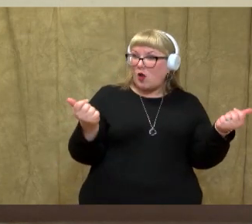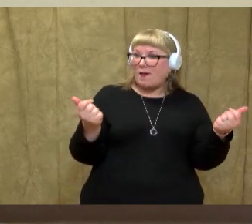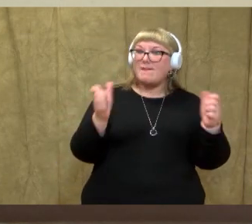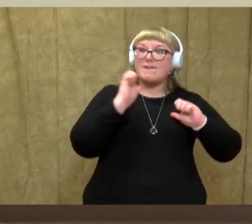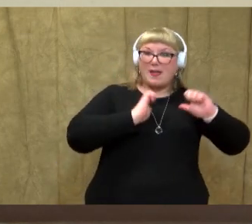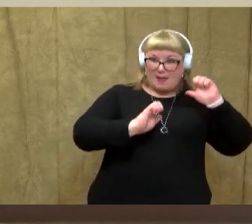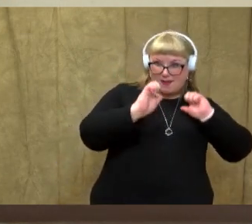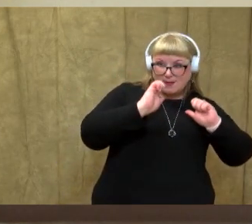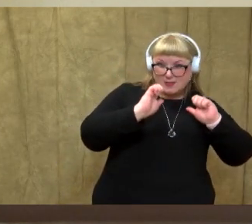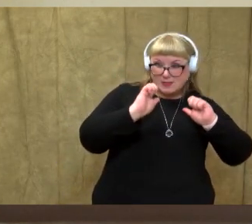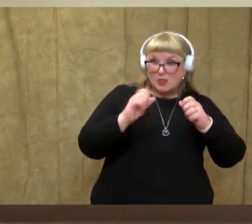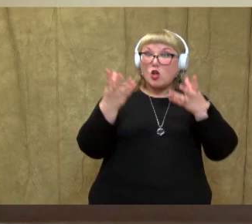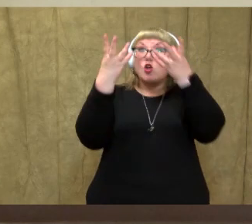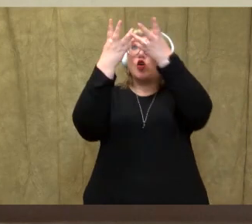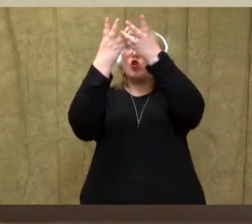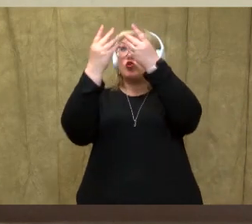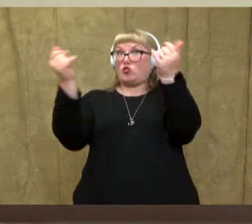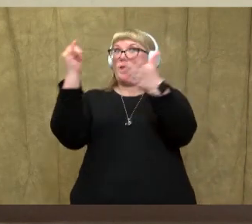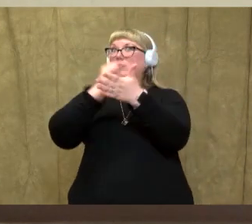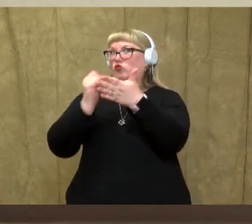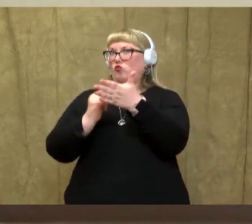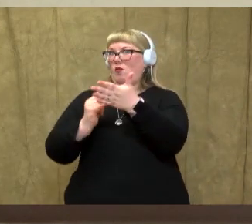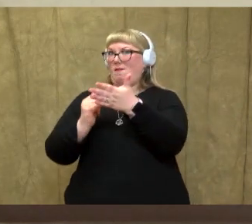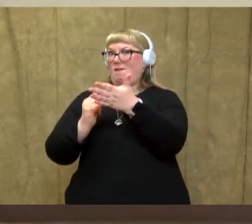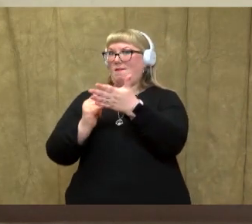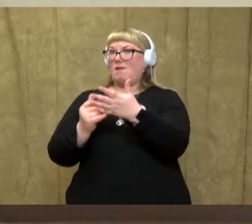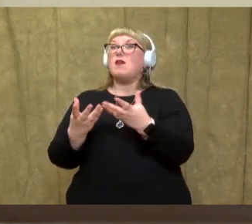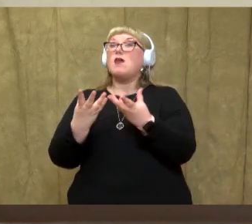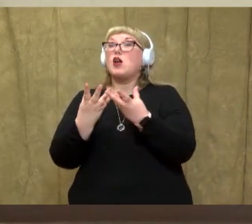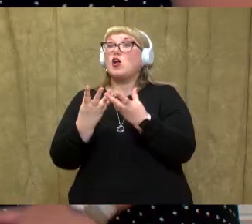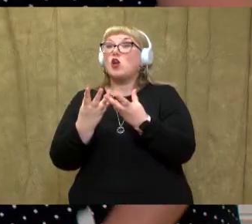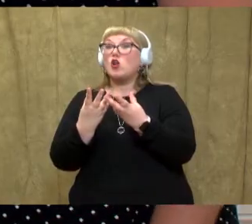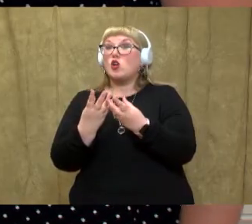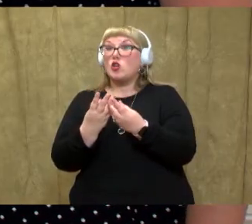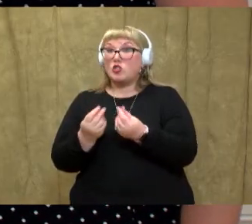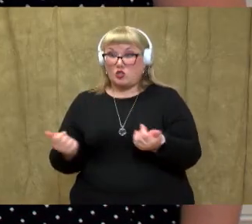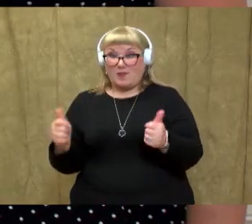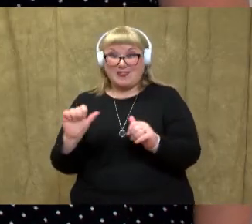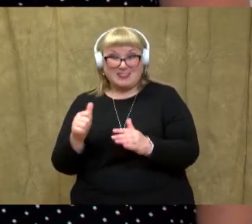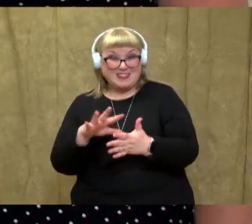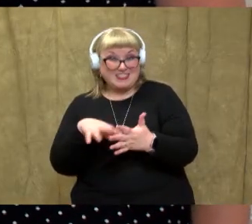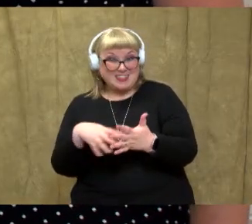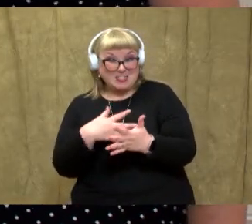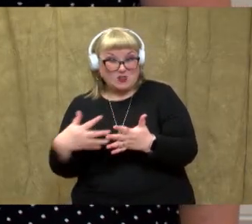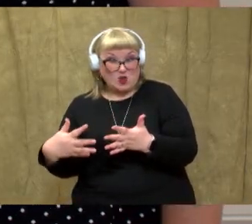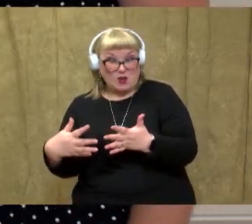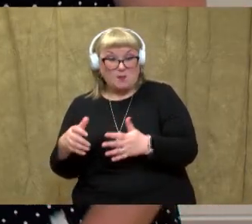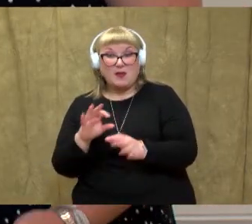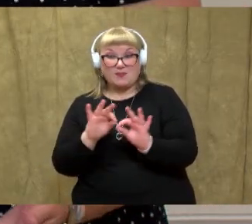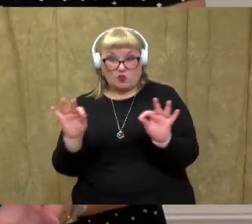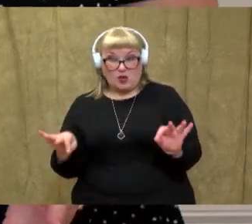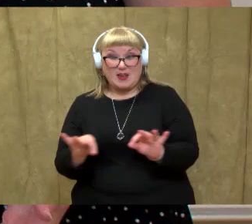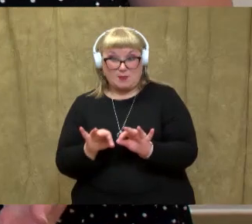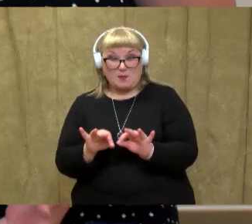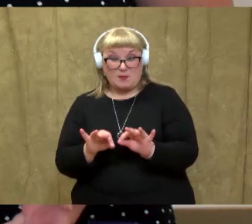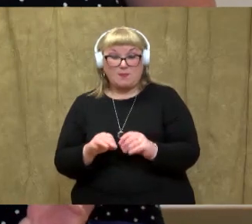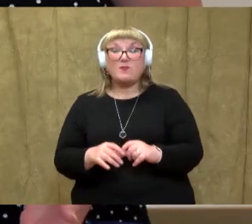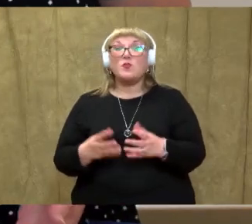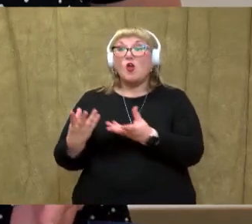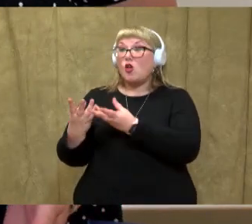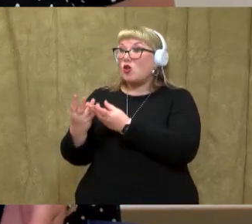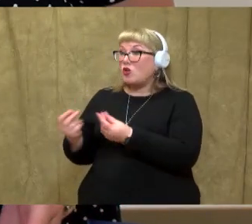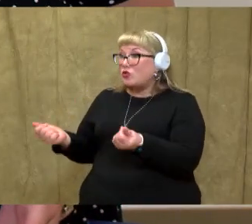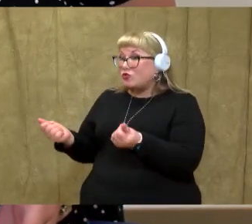our pizza, drawing a picture, using our 10 frame, and with